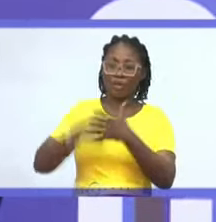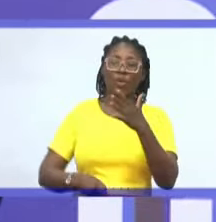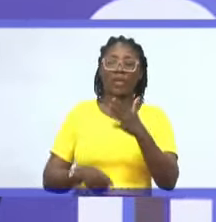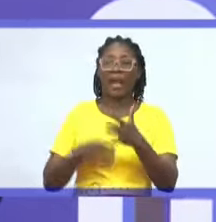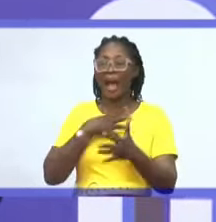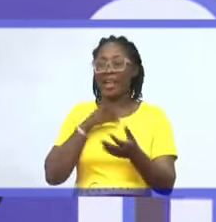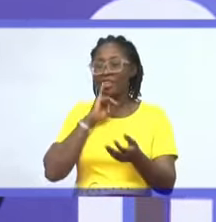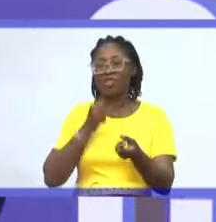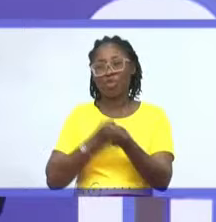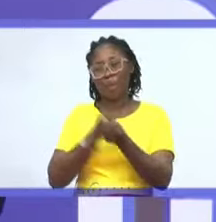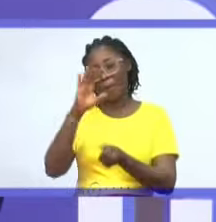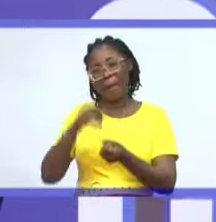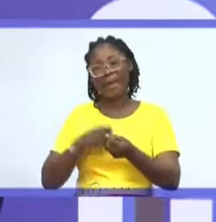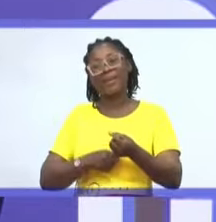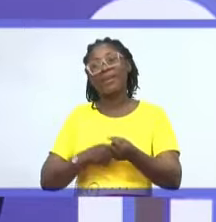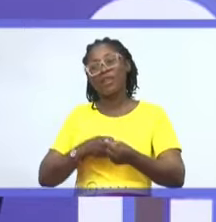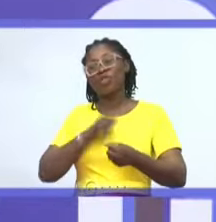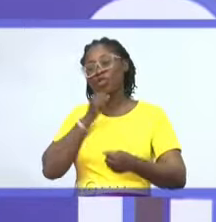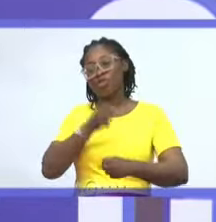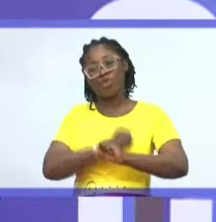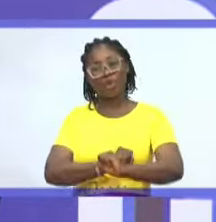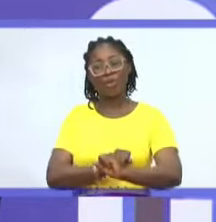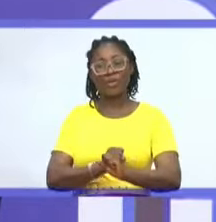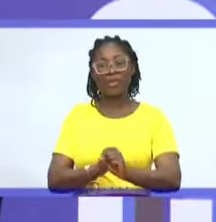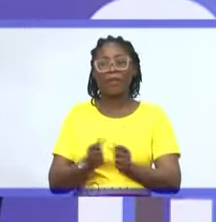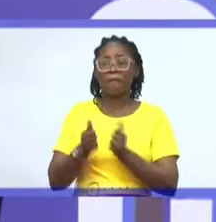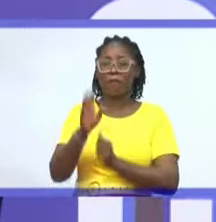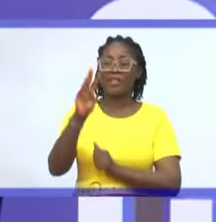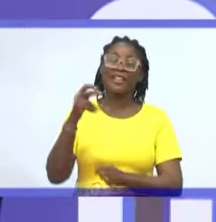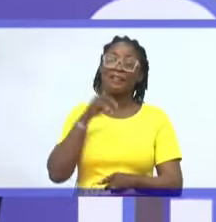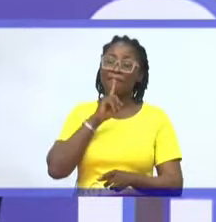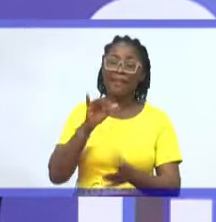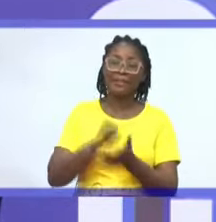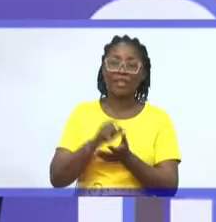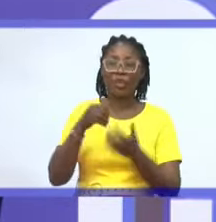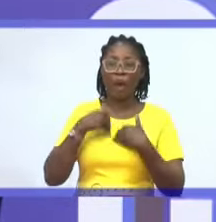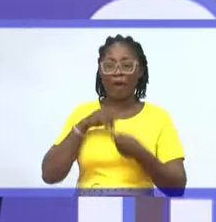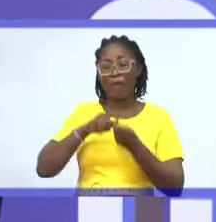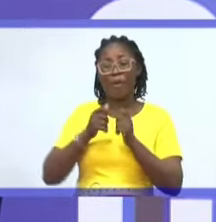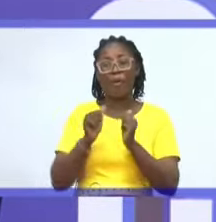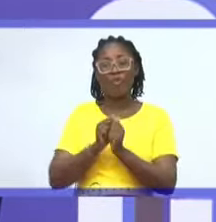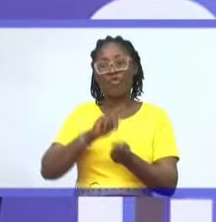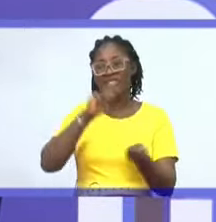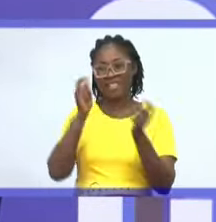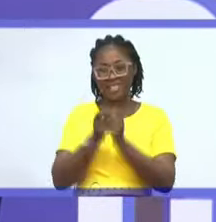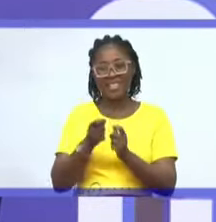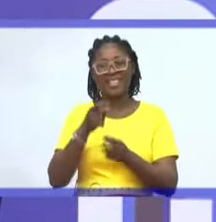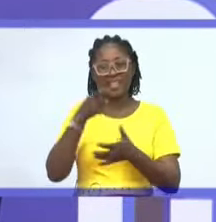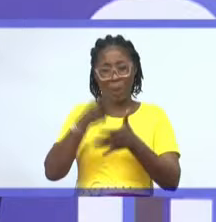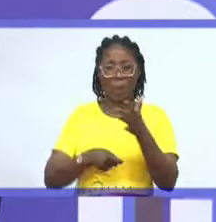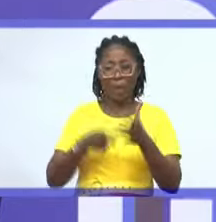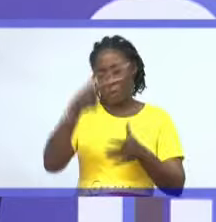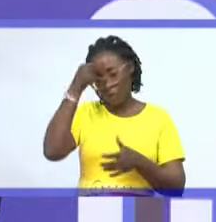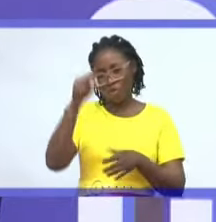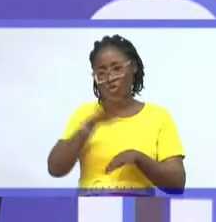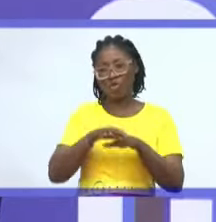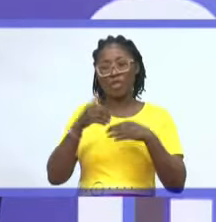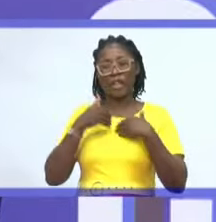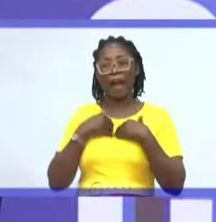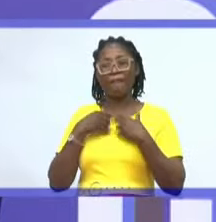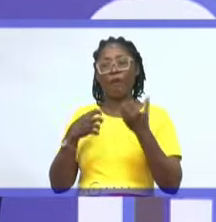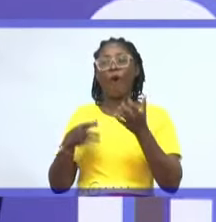insecurity. Followed with the fact that you have a problem with your exchange rate because you're no longer getting oil